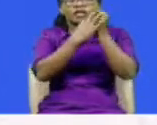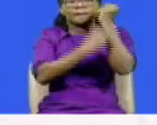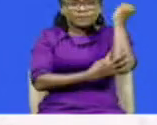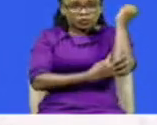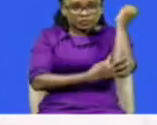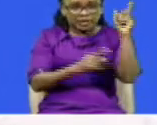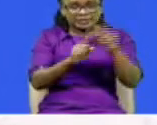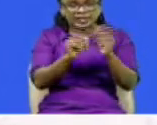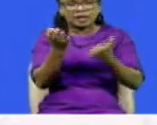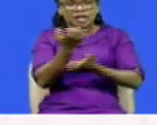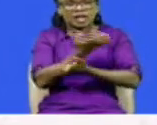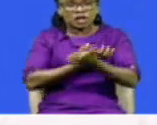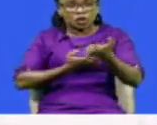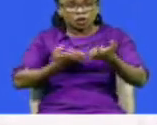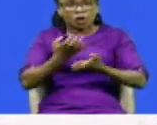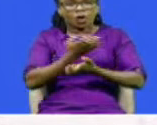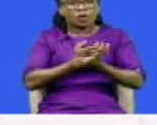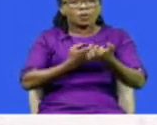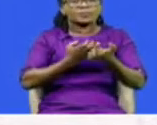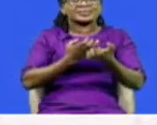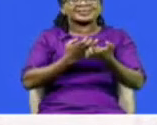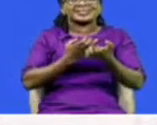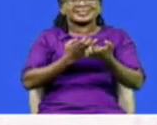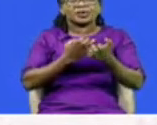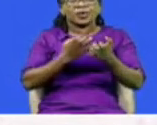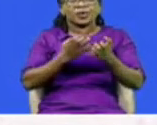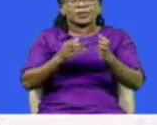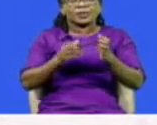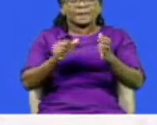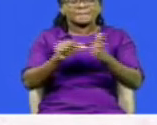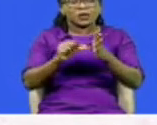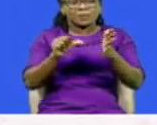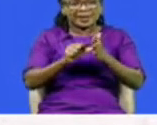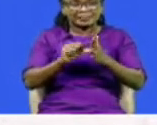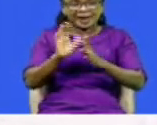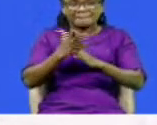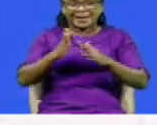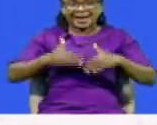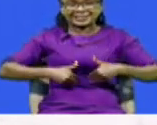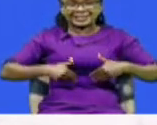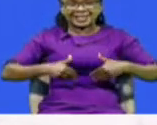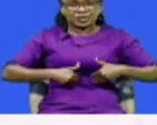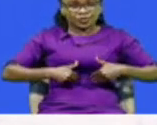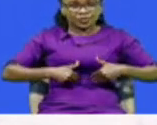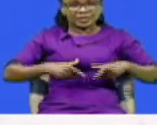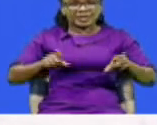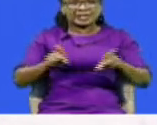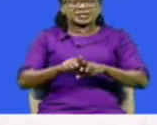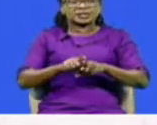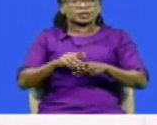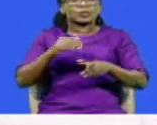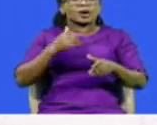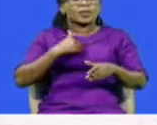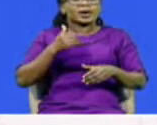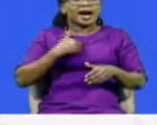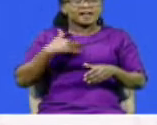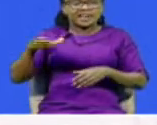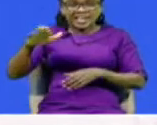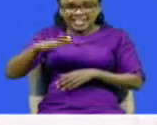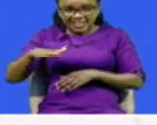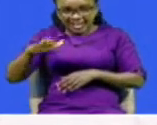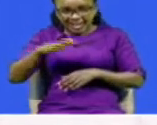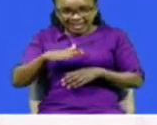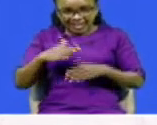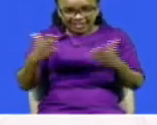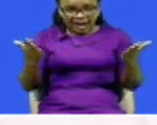and economical vulnerabilities, especially among the youth in both urban and rural areas,